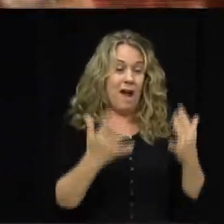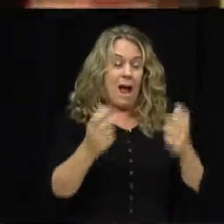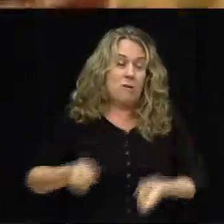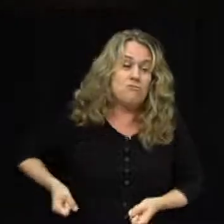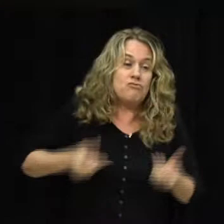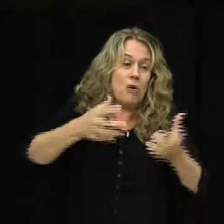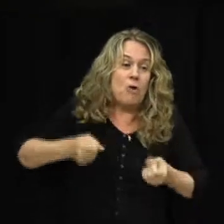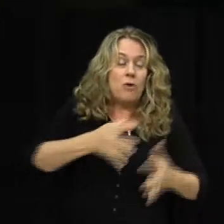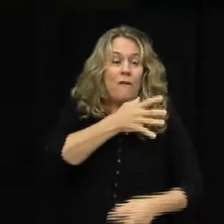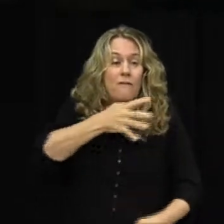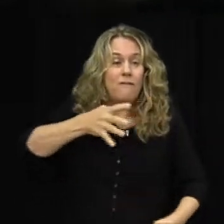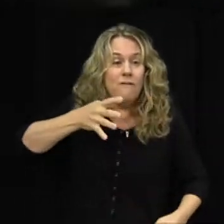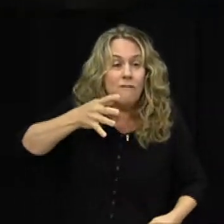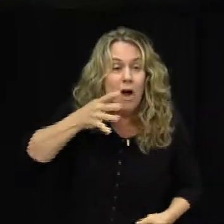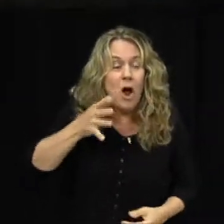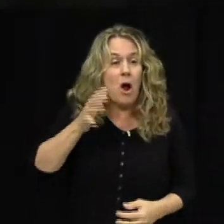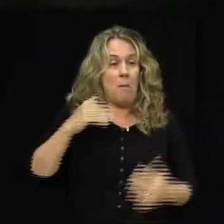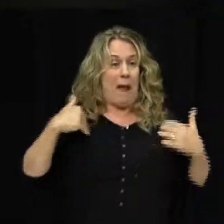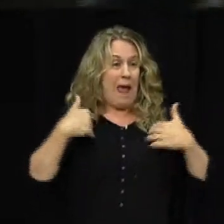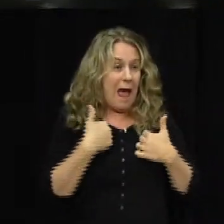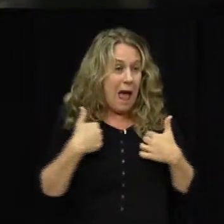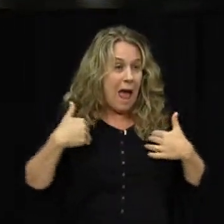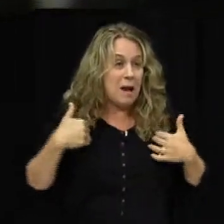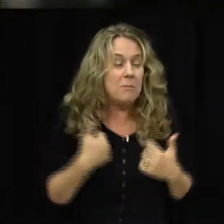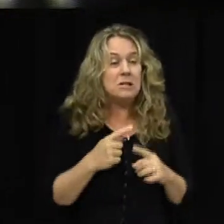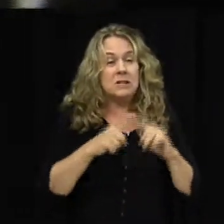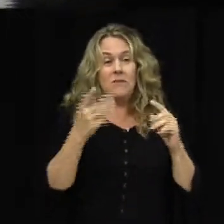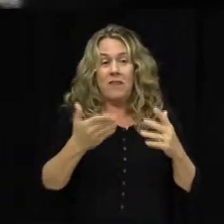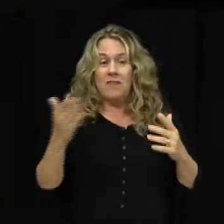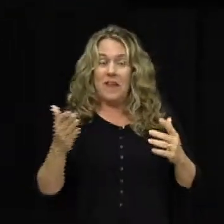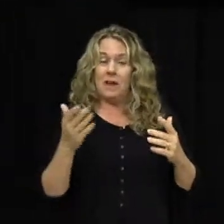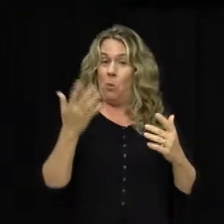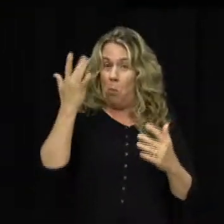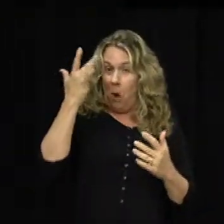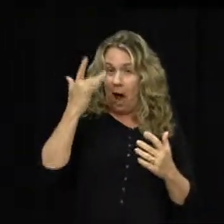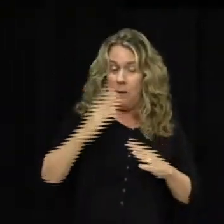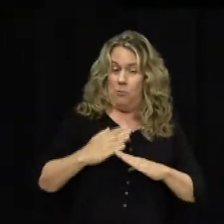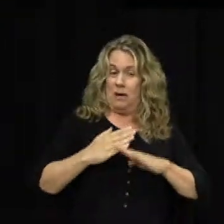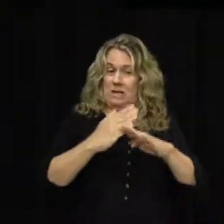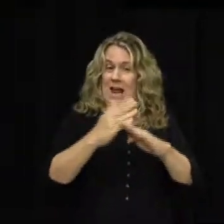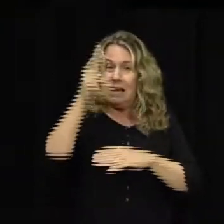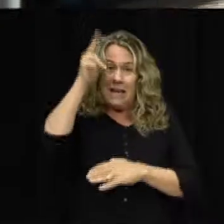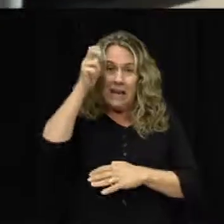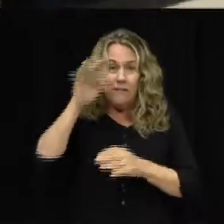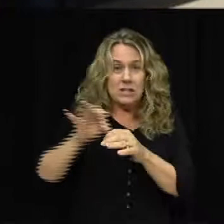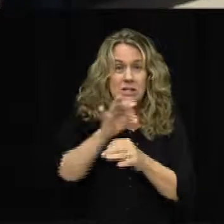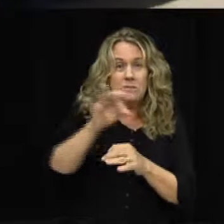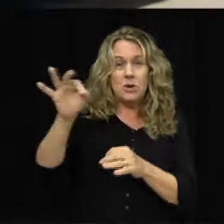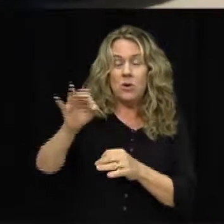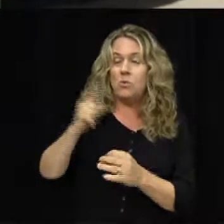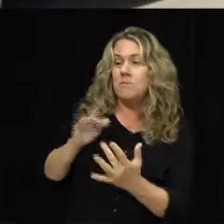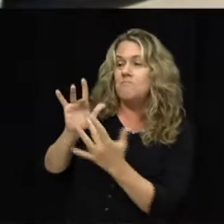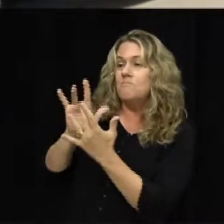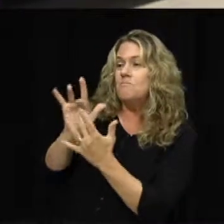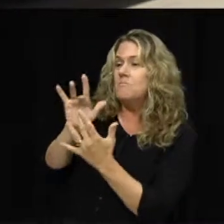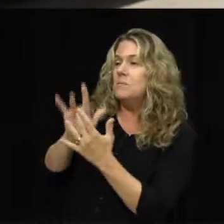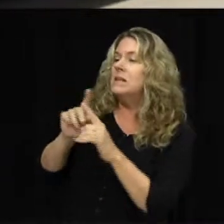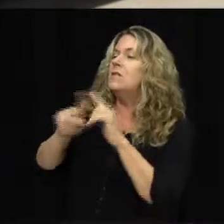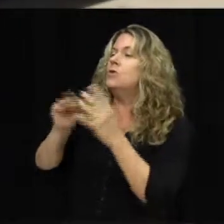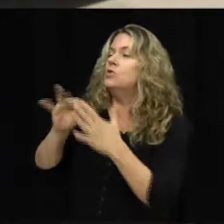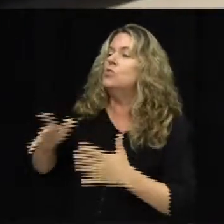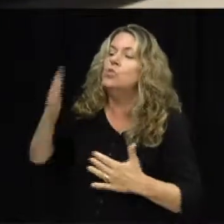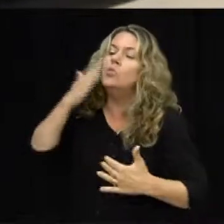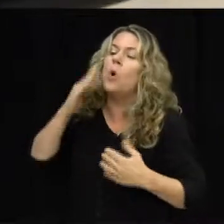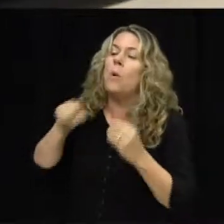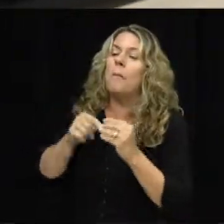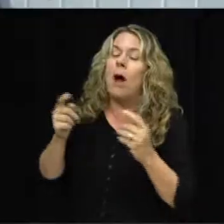crops, livestock, and other valuable items into the fire as a way to ward off unfavorable spirits. We caught up with students to see how